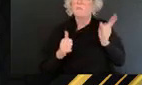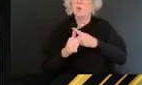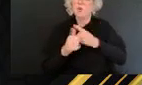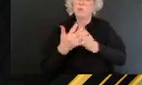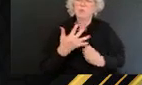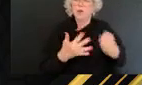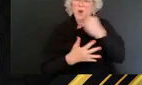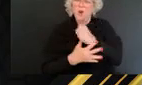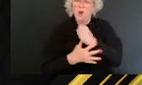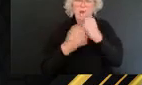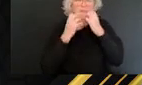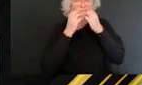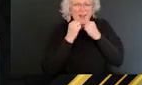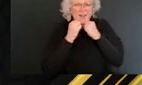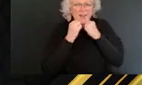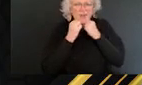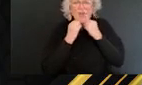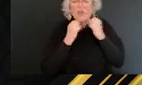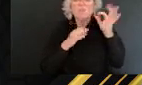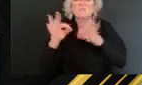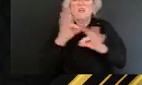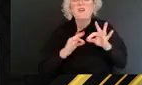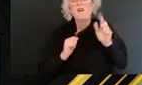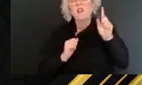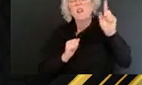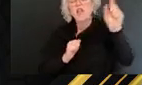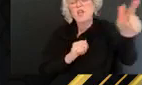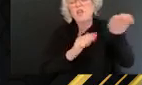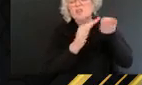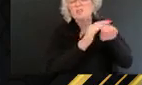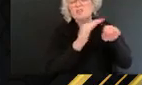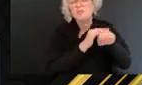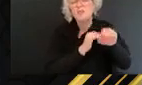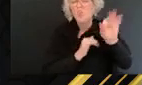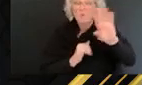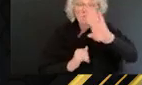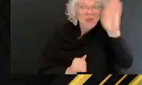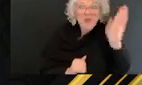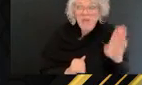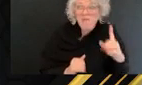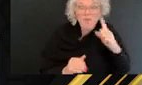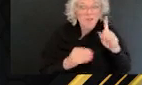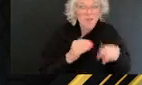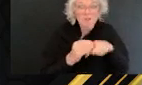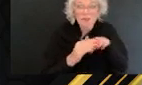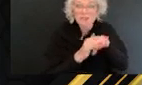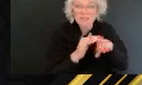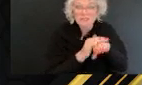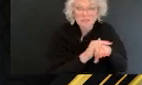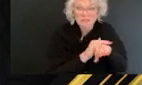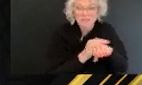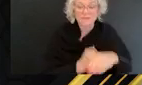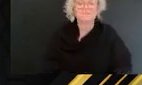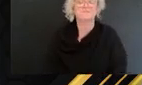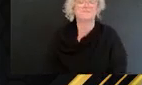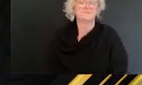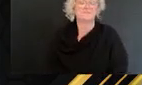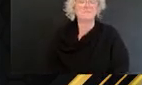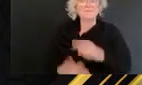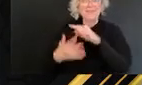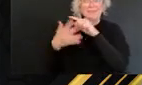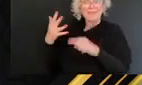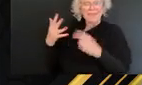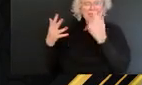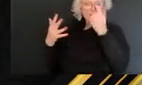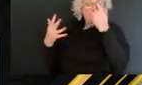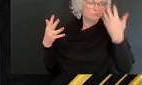priority, a revered value, rather than a second thought or not a thought at all. Each of our recipients today, they're a